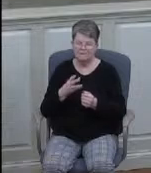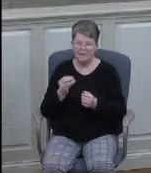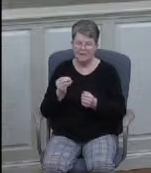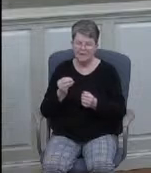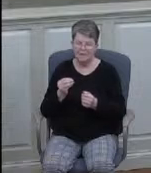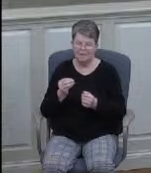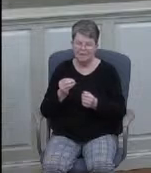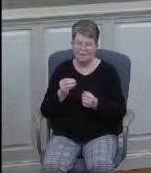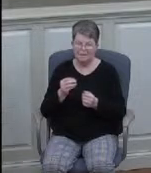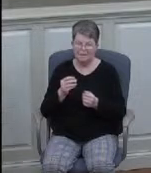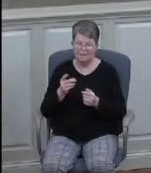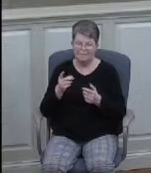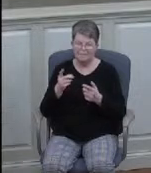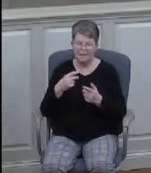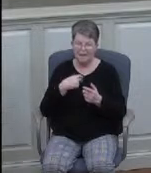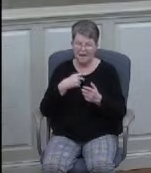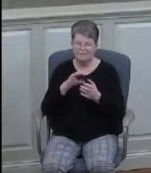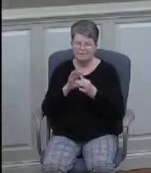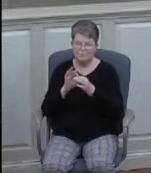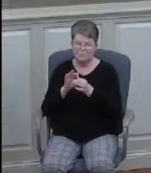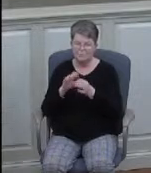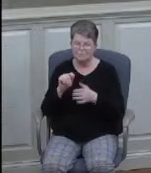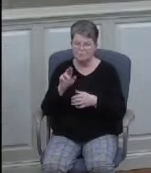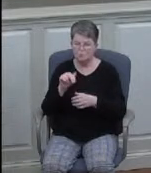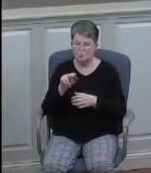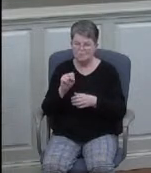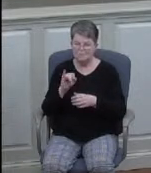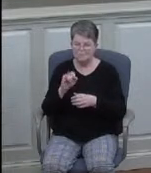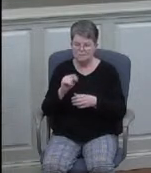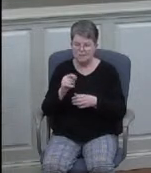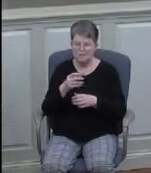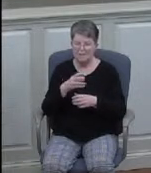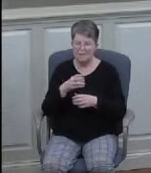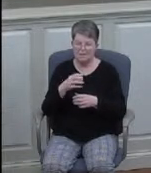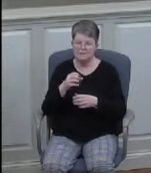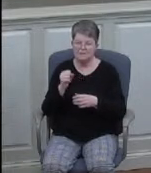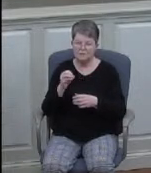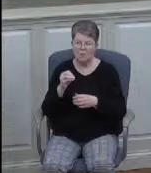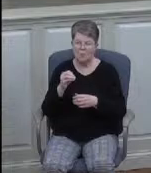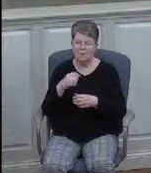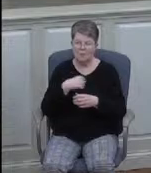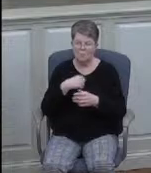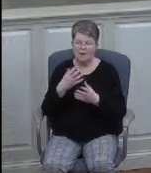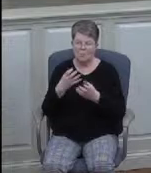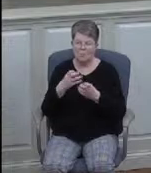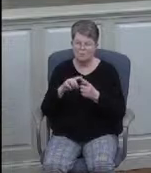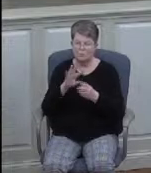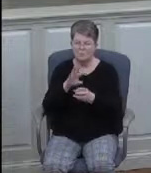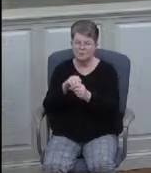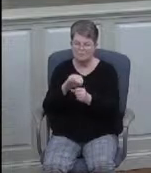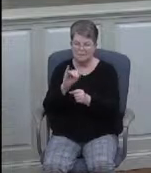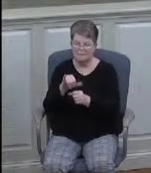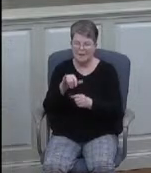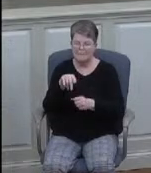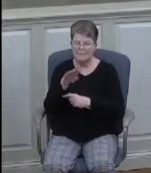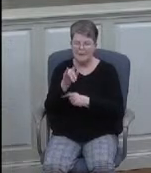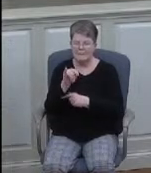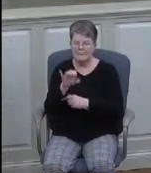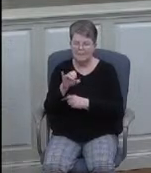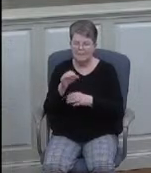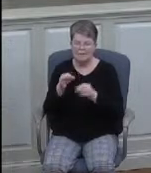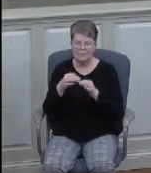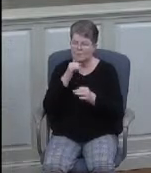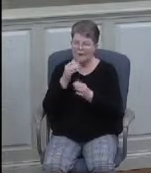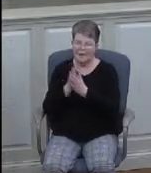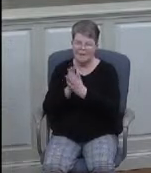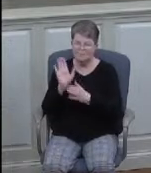and that they have a coordinated transit and human services transportation plan. And so what we want to participate in that public hearing. We're not asking for your